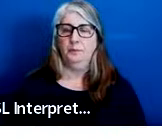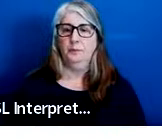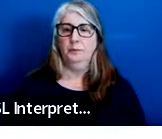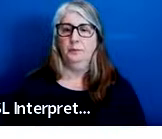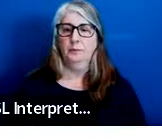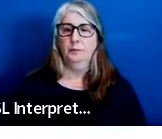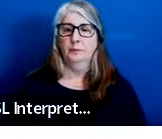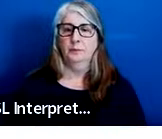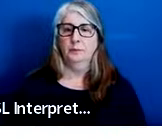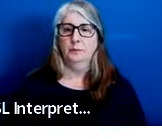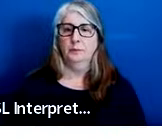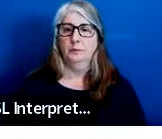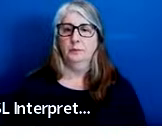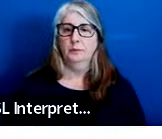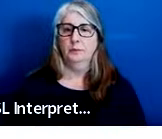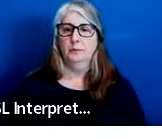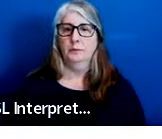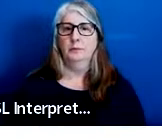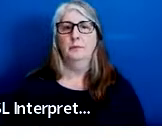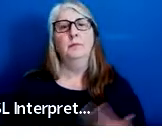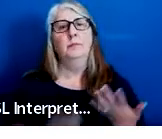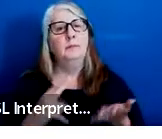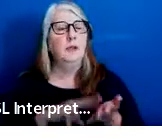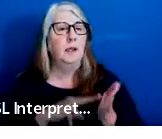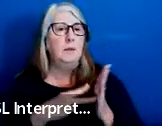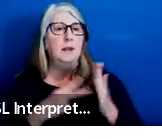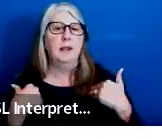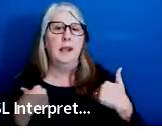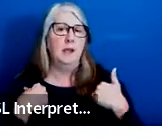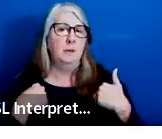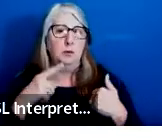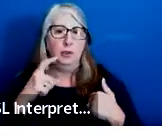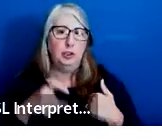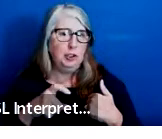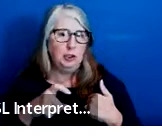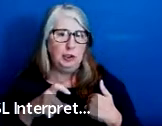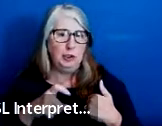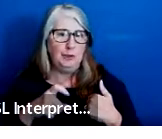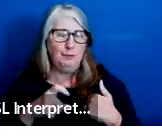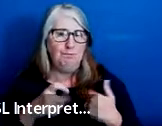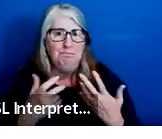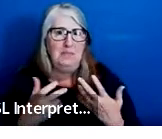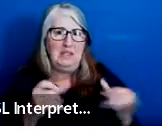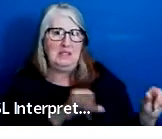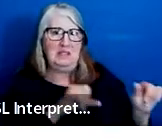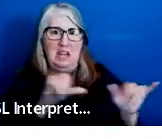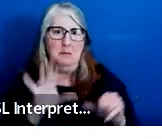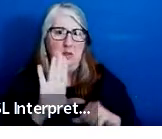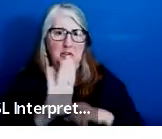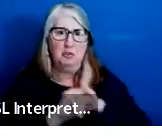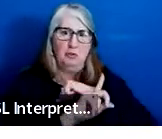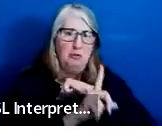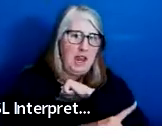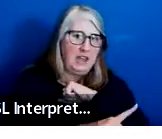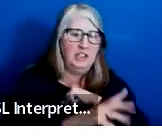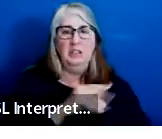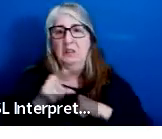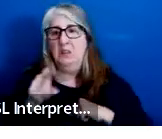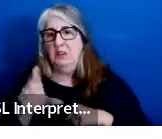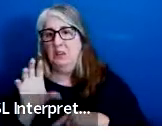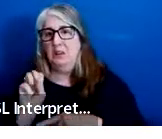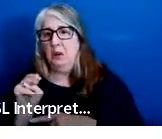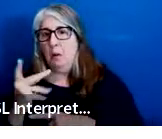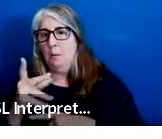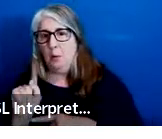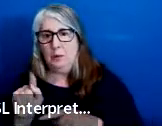I mean, arguably, the animals shouldn't be any more interested in this than they were in your traditional trash. This used to be in